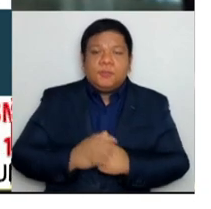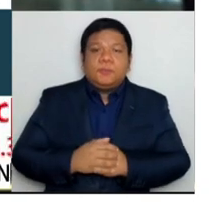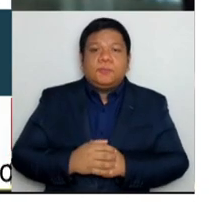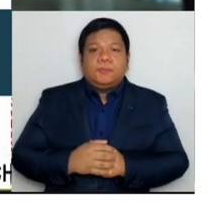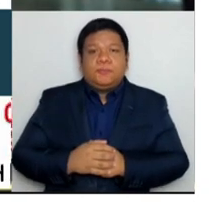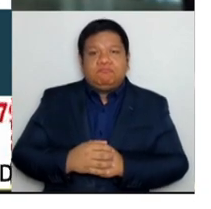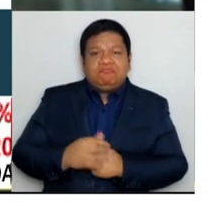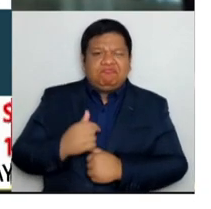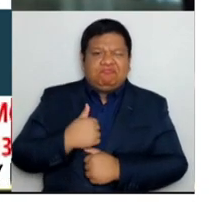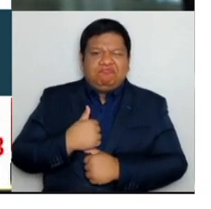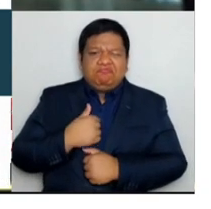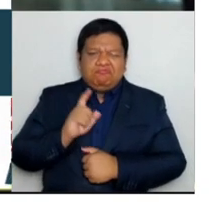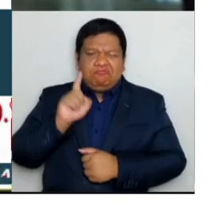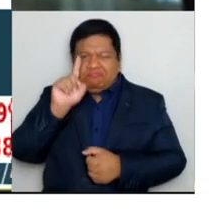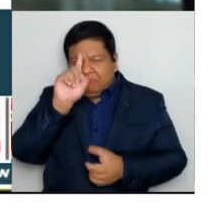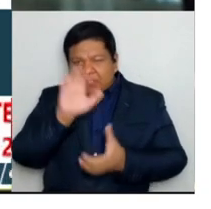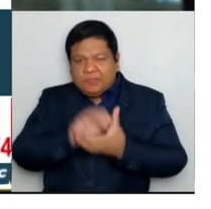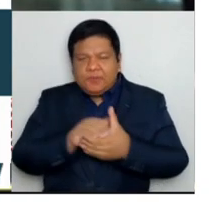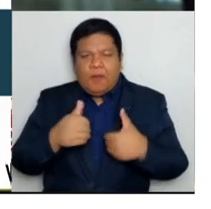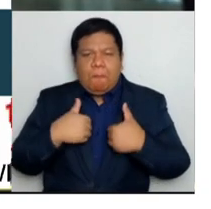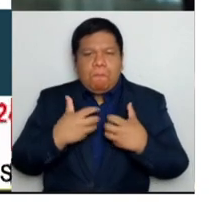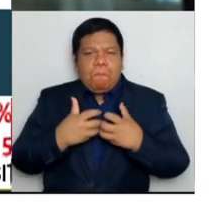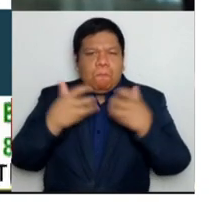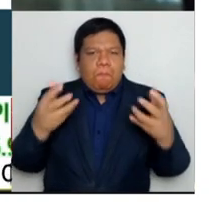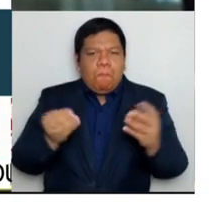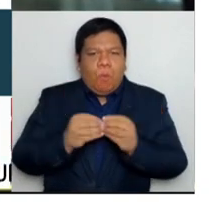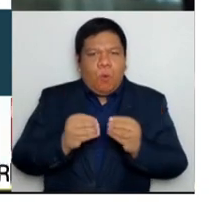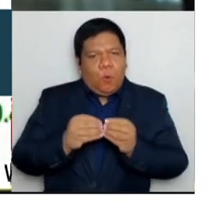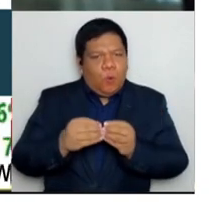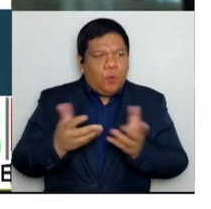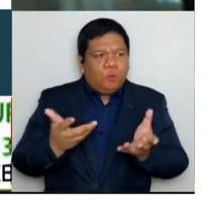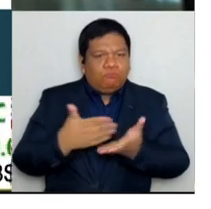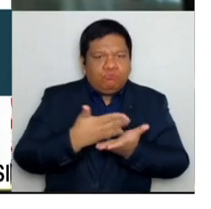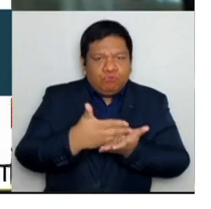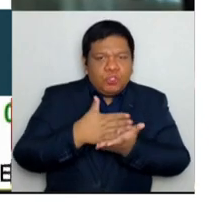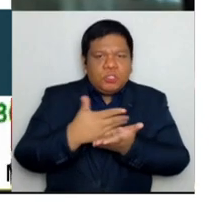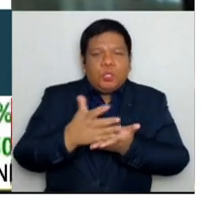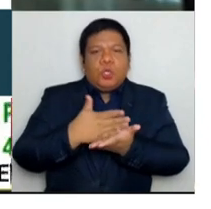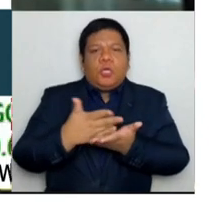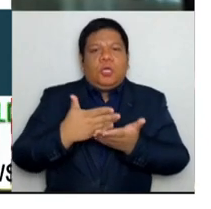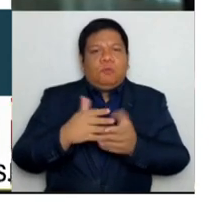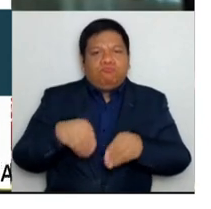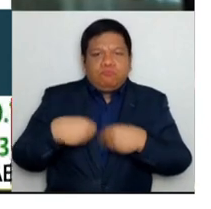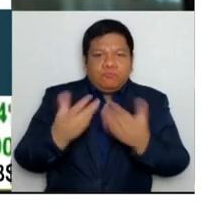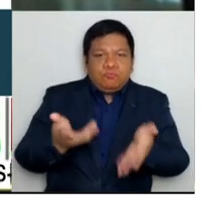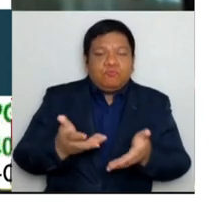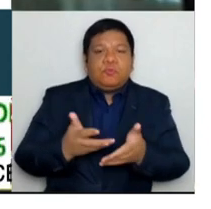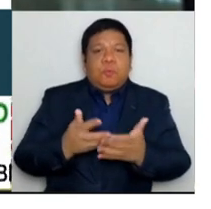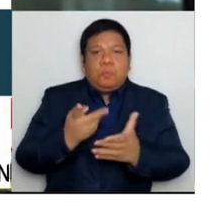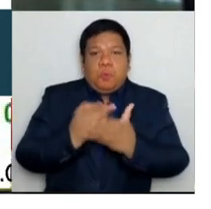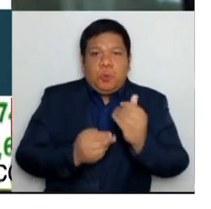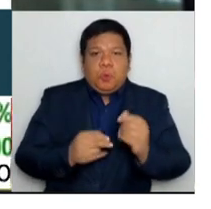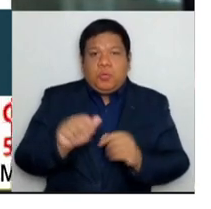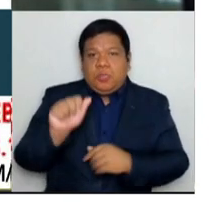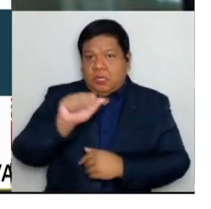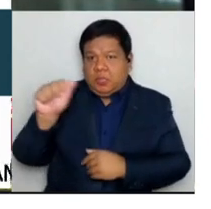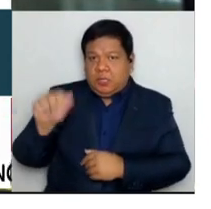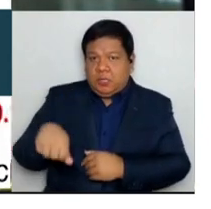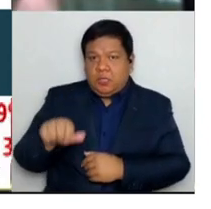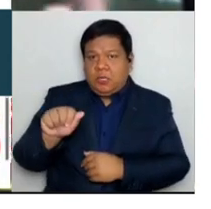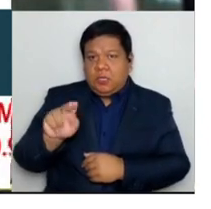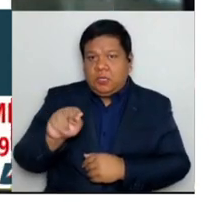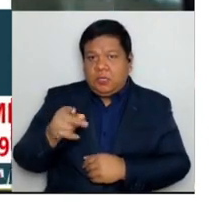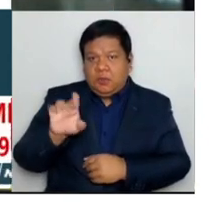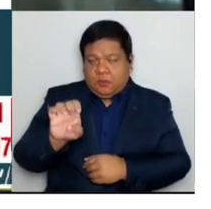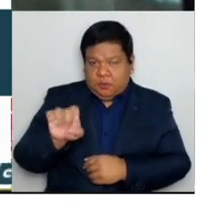believe I have much, much more to share, to give both Antique as a province